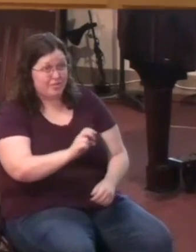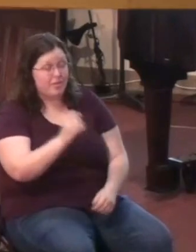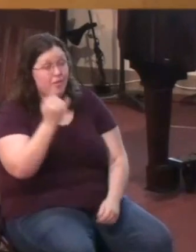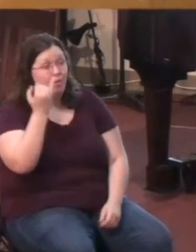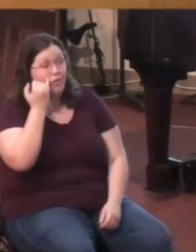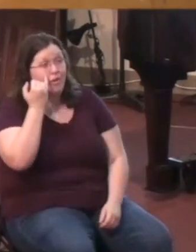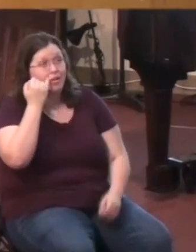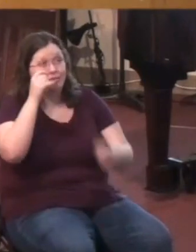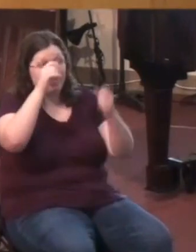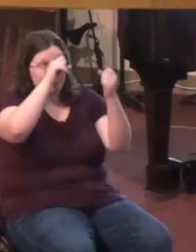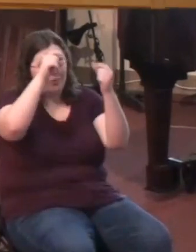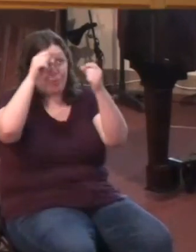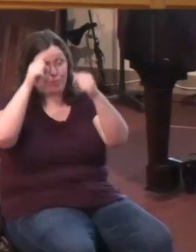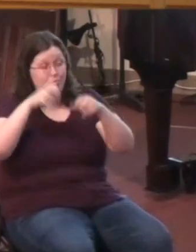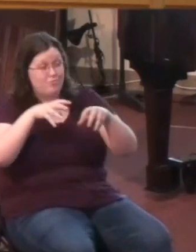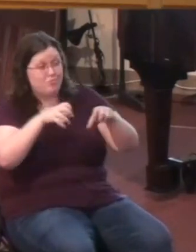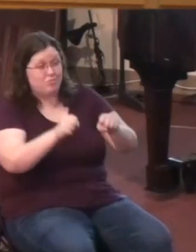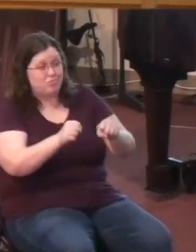we